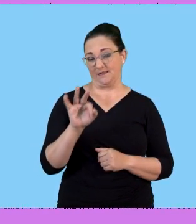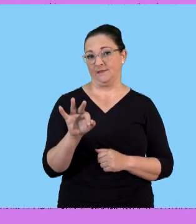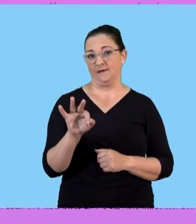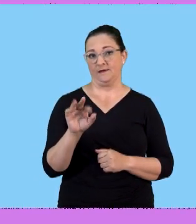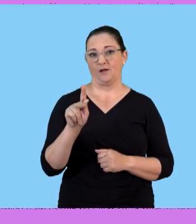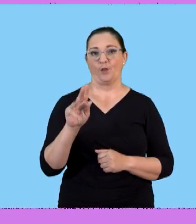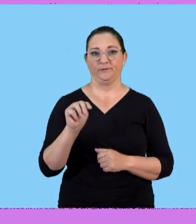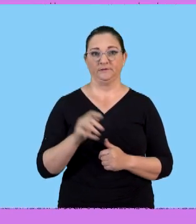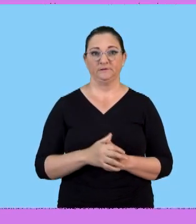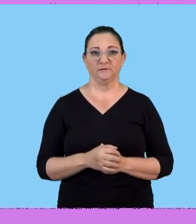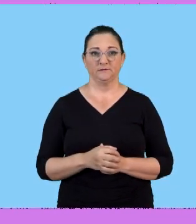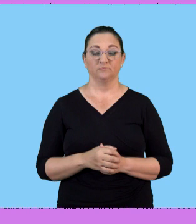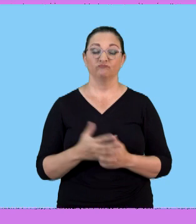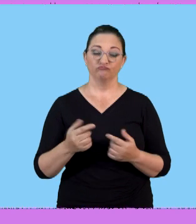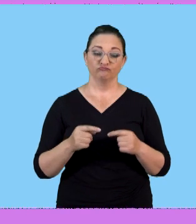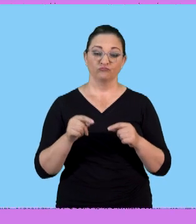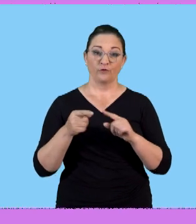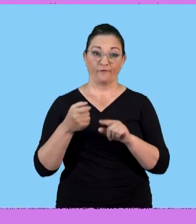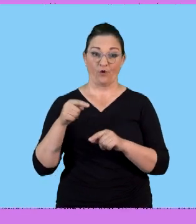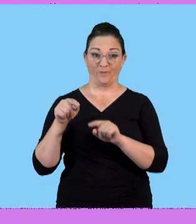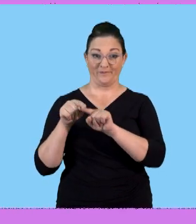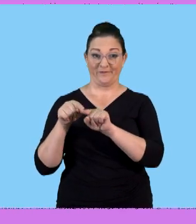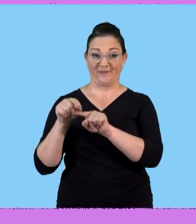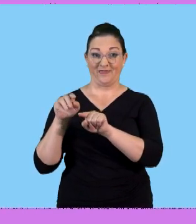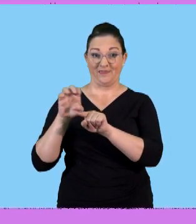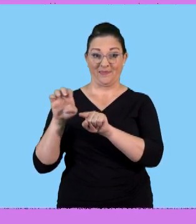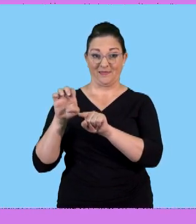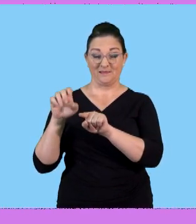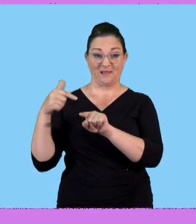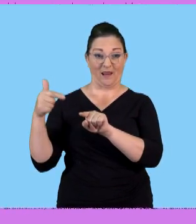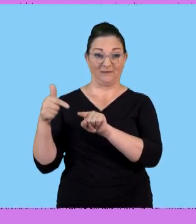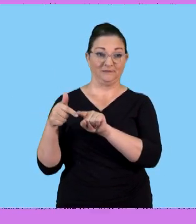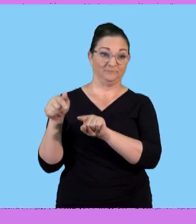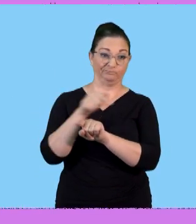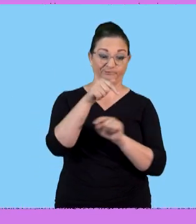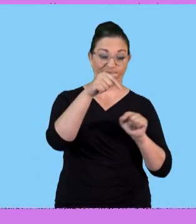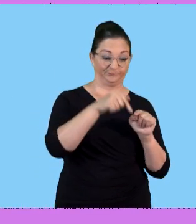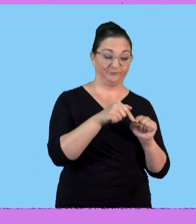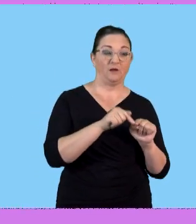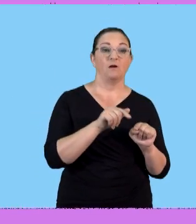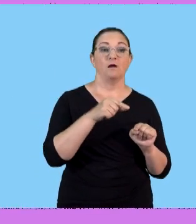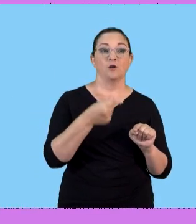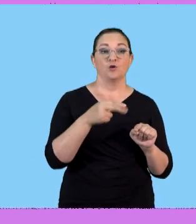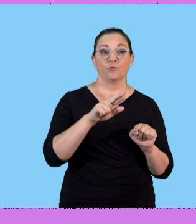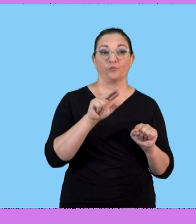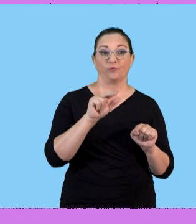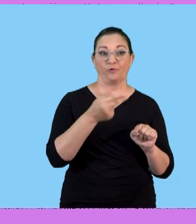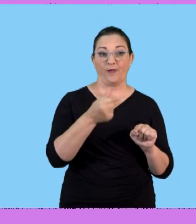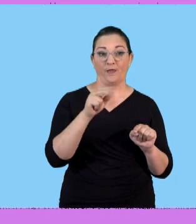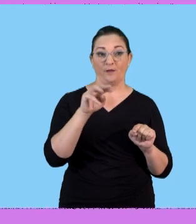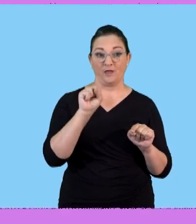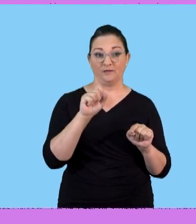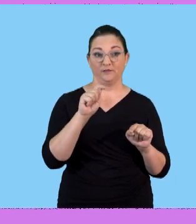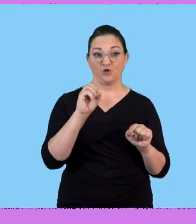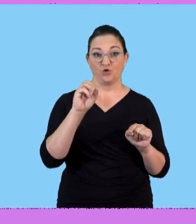193 kilometers. So the distance between East London and Grahamstown, therefore, is